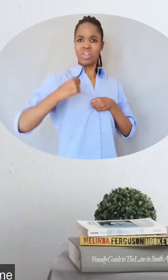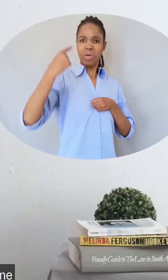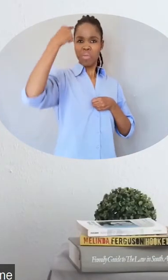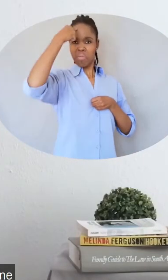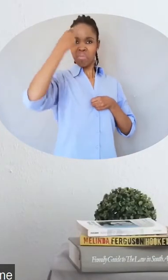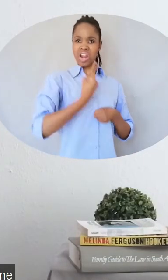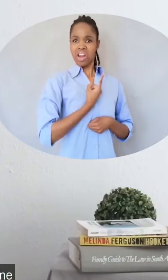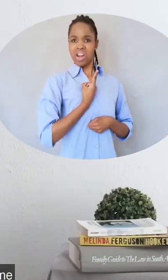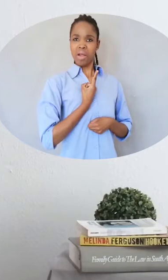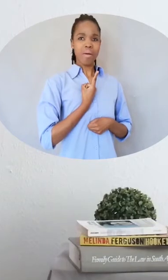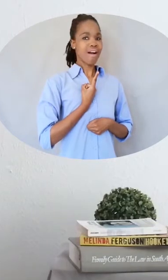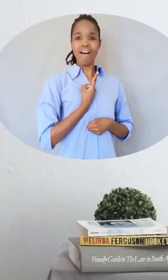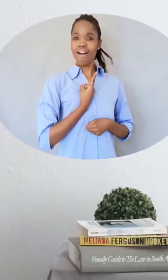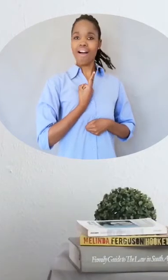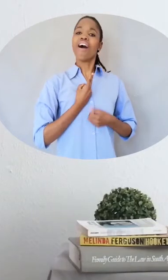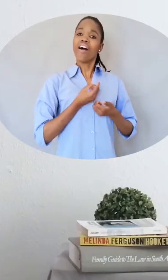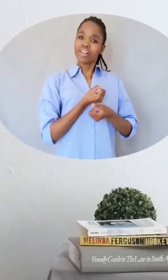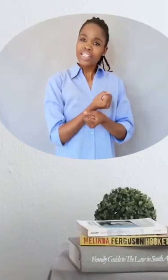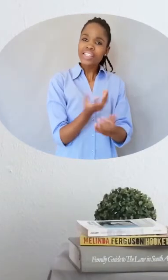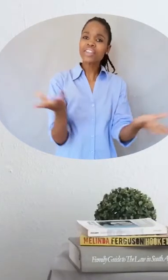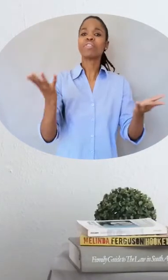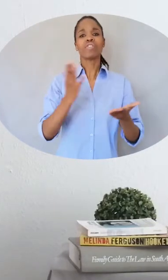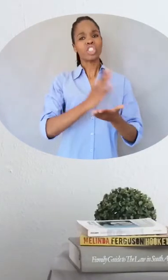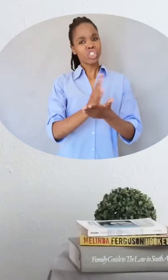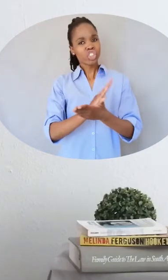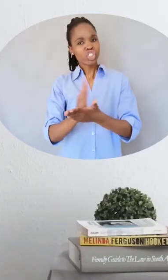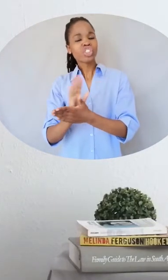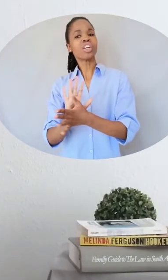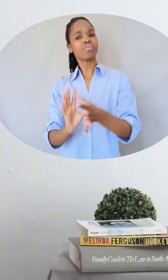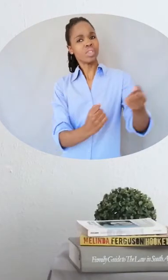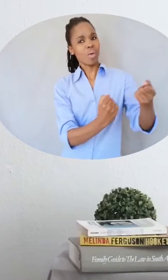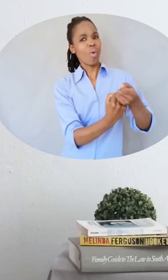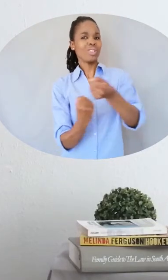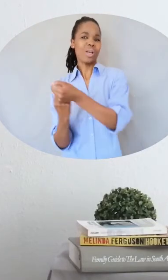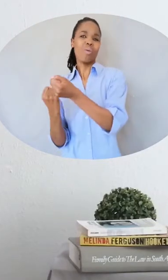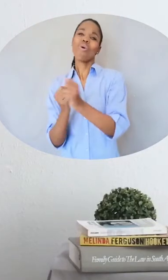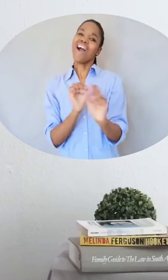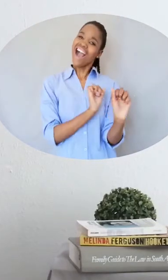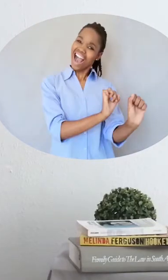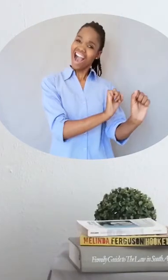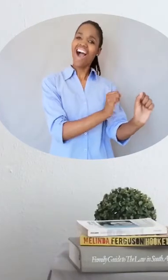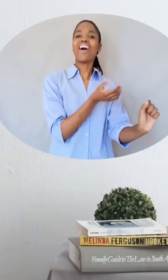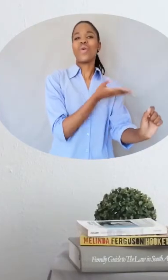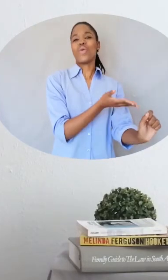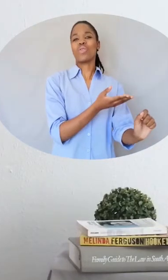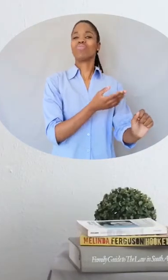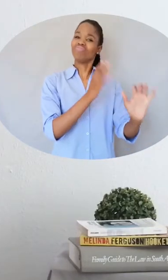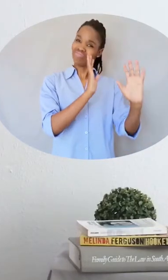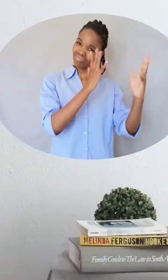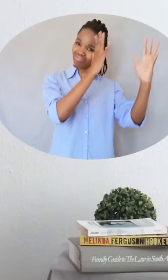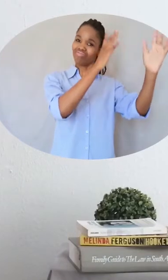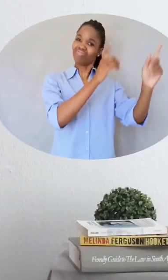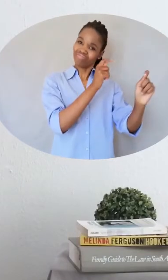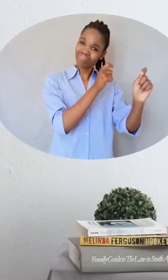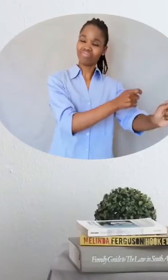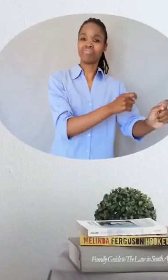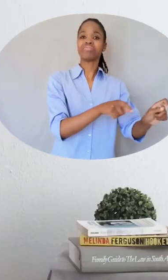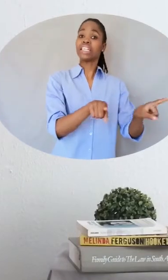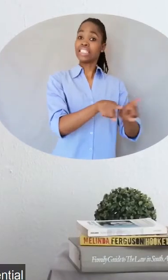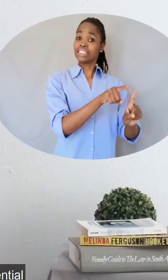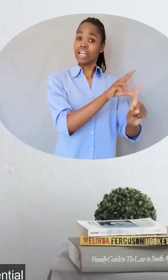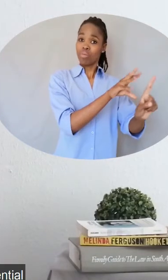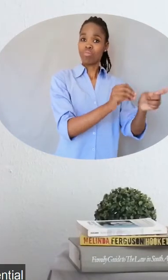opportunity to make it in the podcasting career and market. I think that both of us,